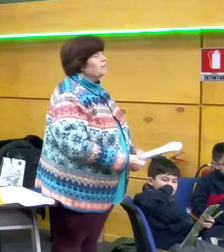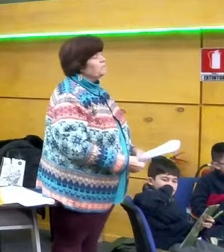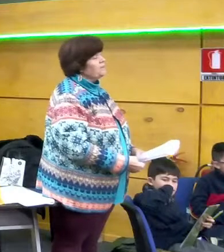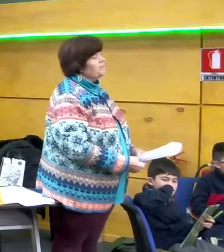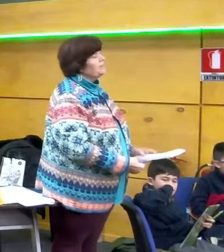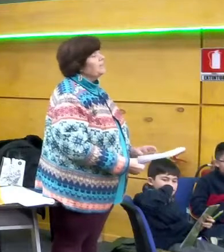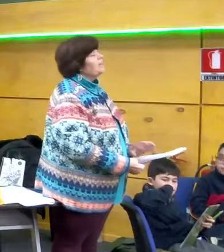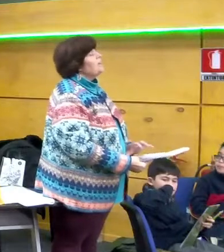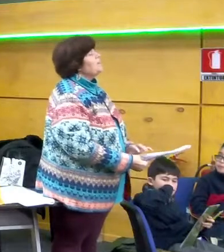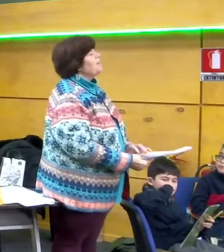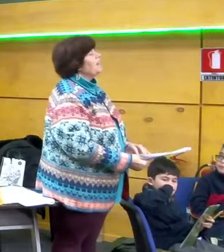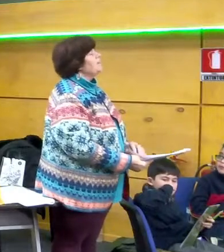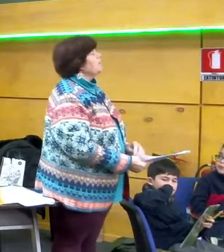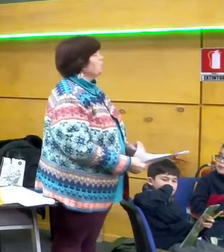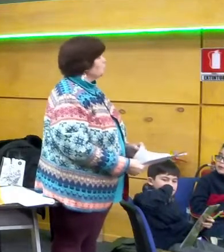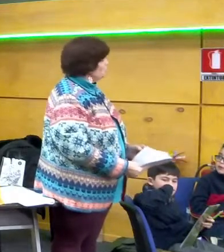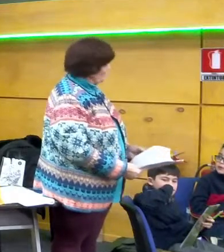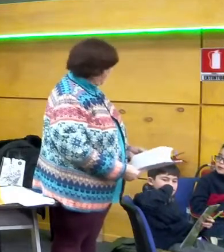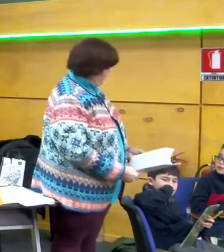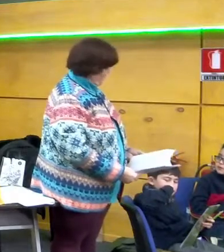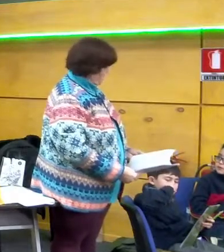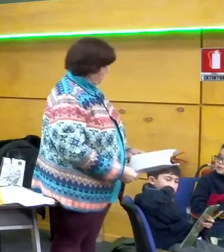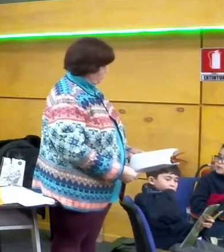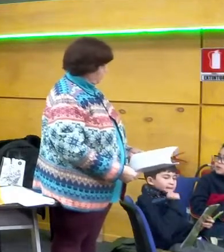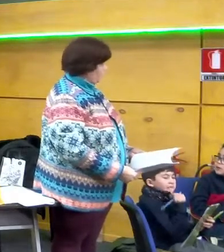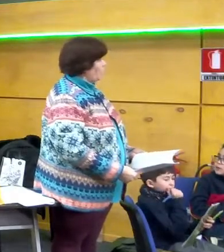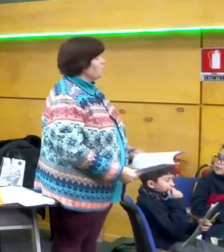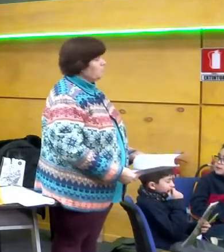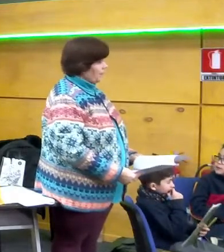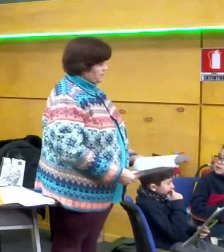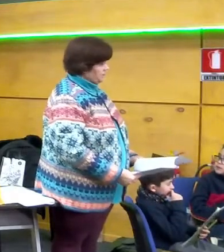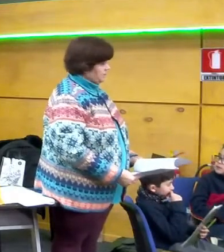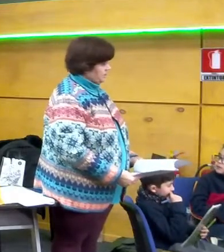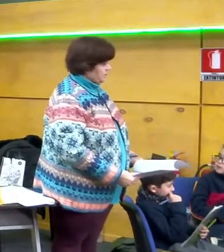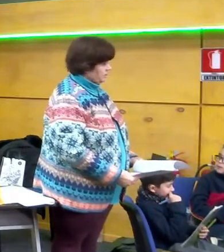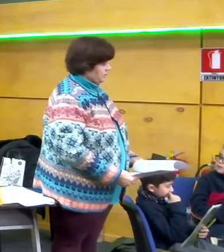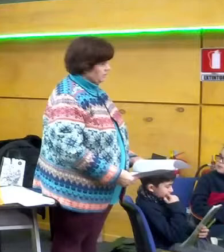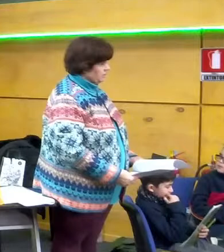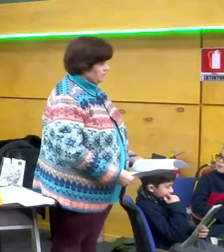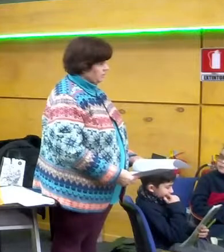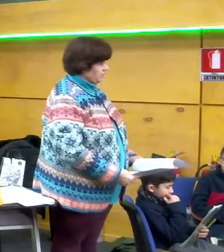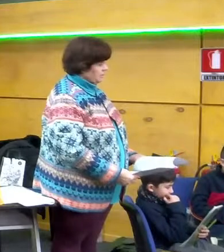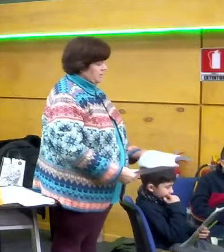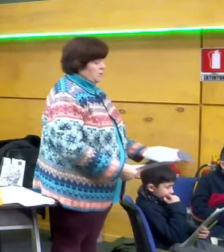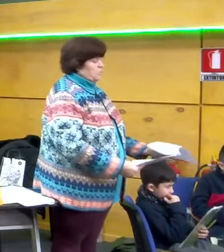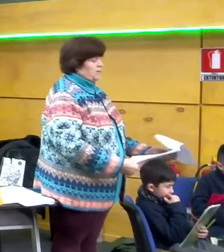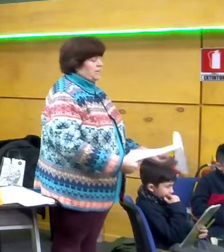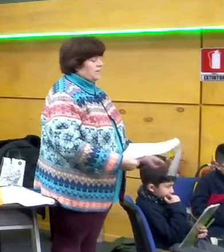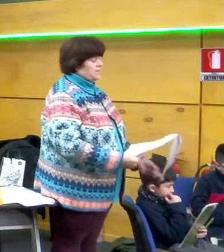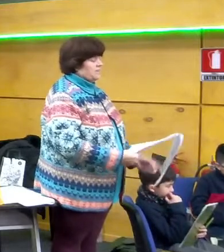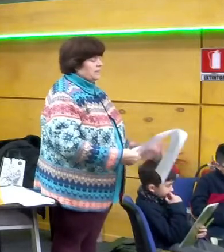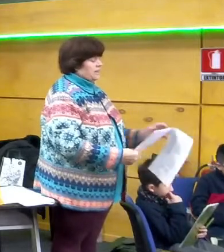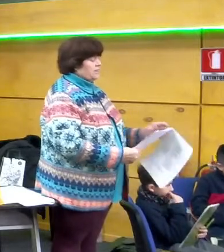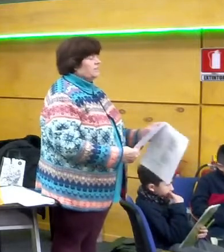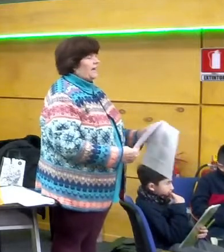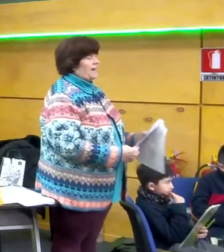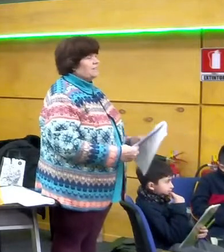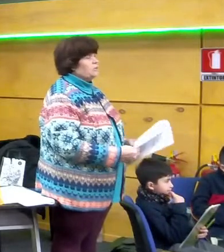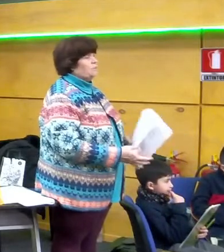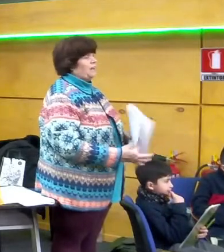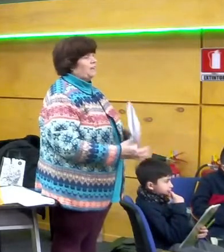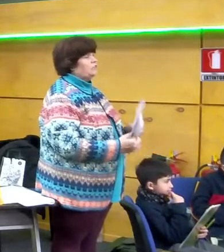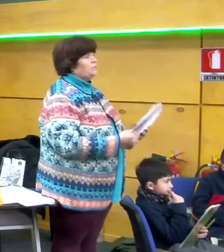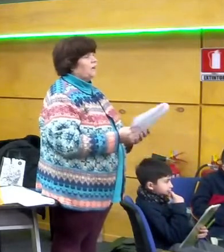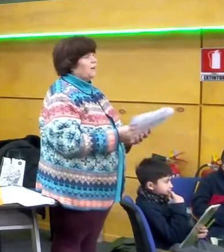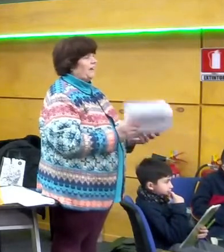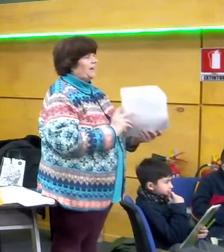and something that they could work on while they're practicing. because the